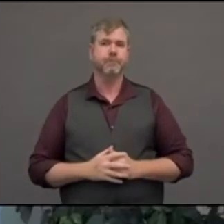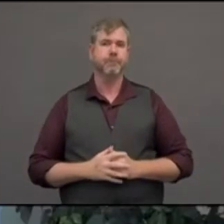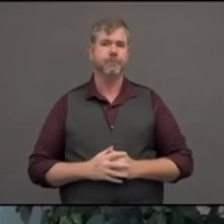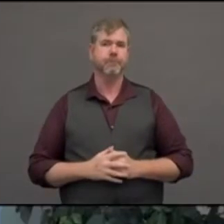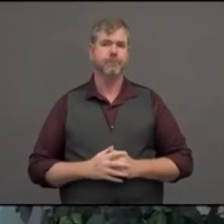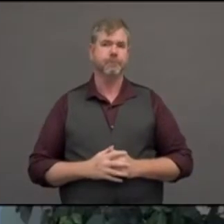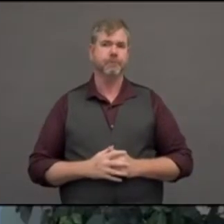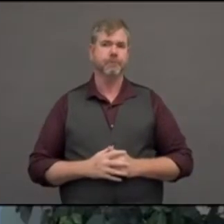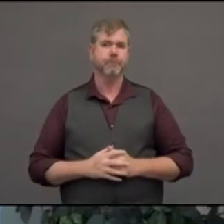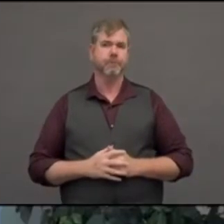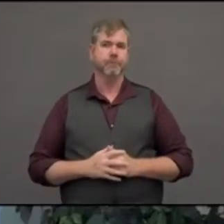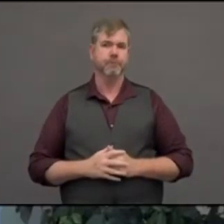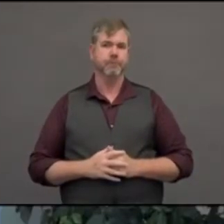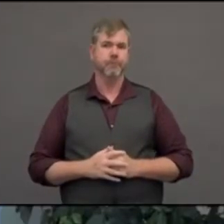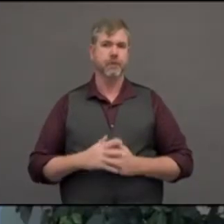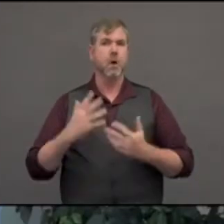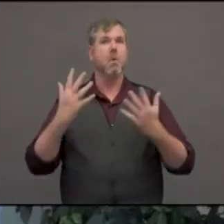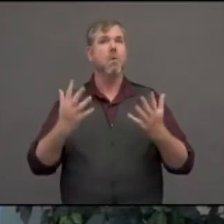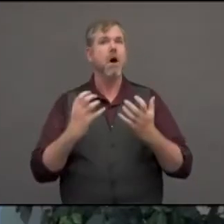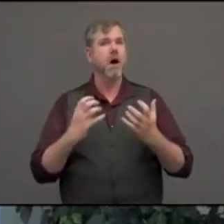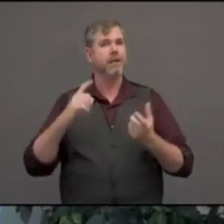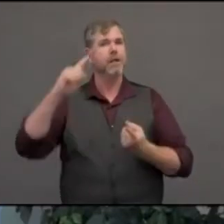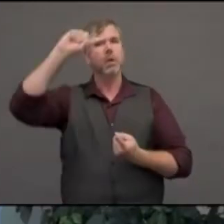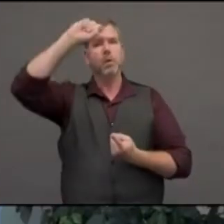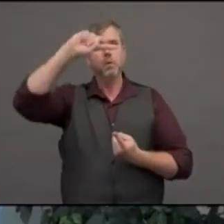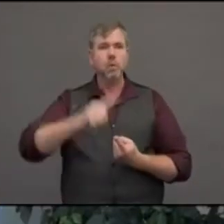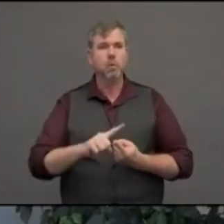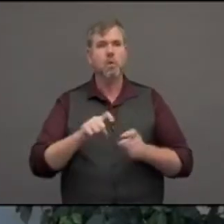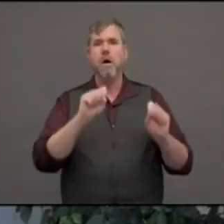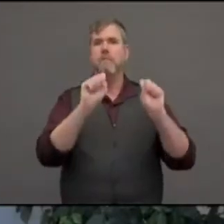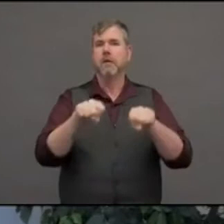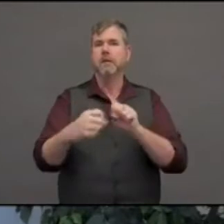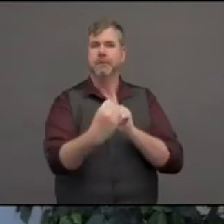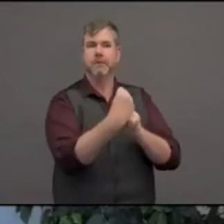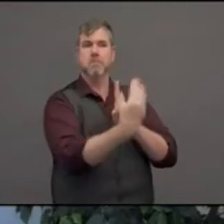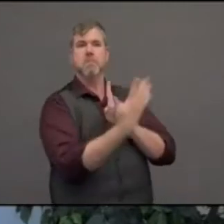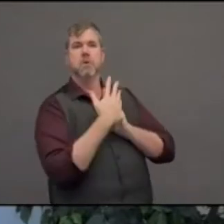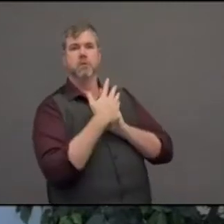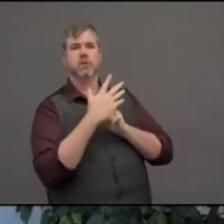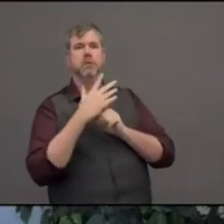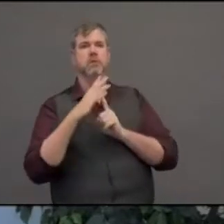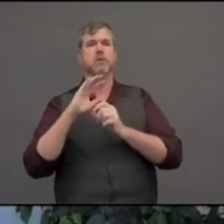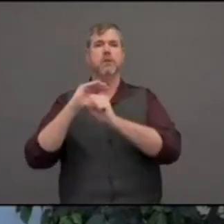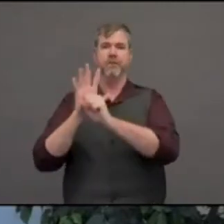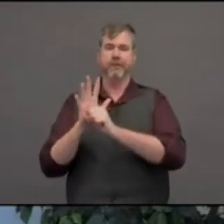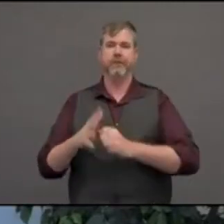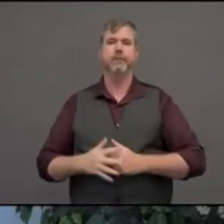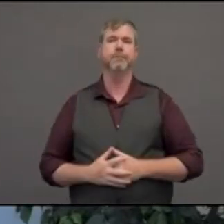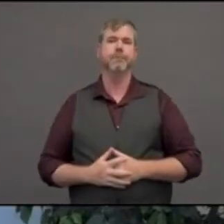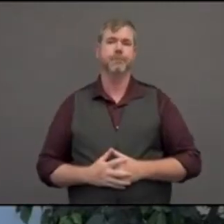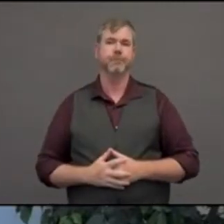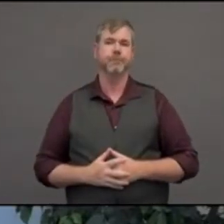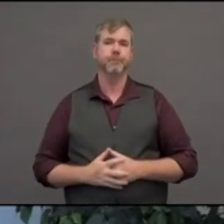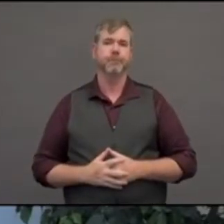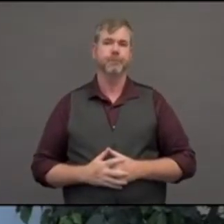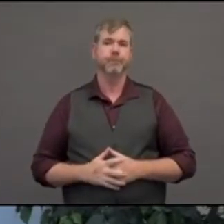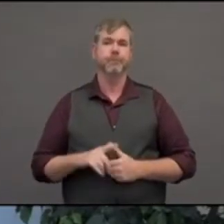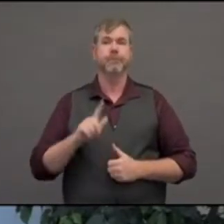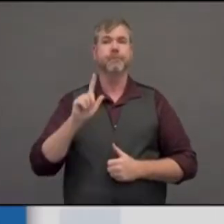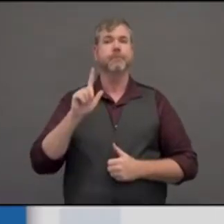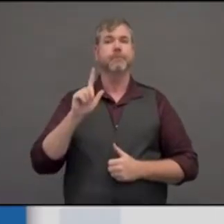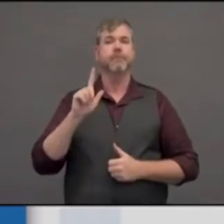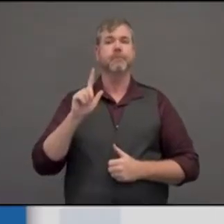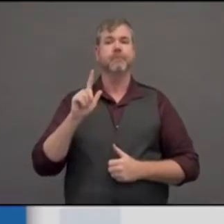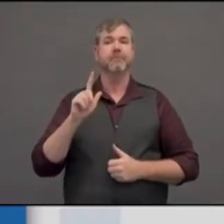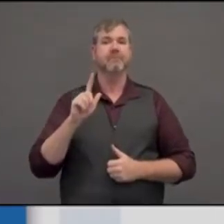So let's take a look at some of the recent messaging that we are producing on our social media